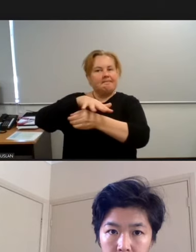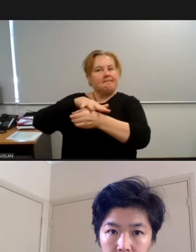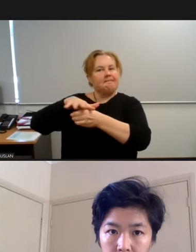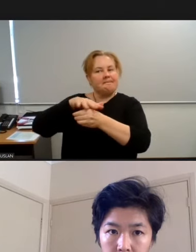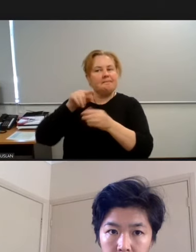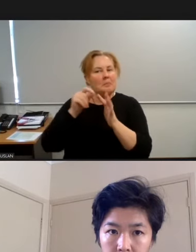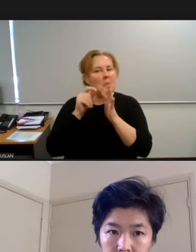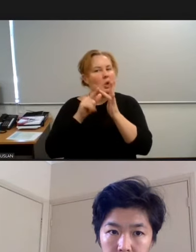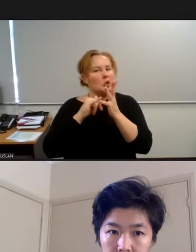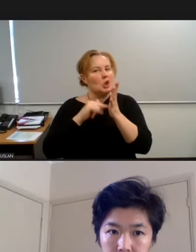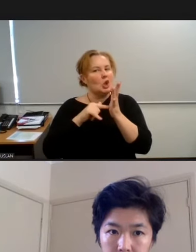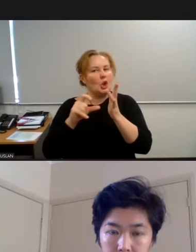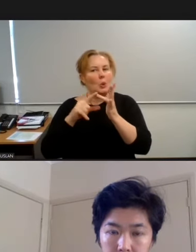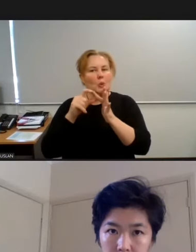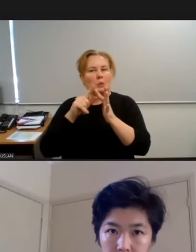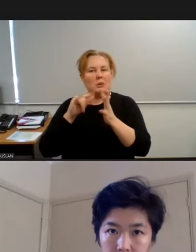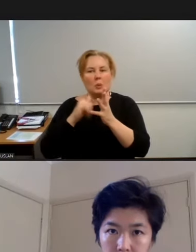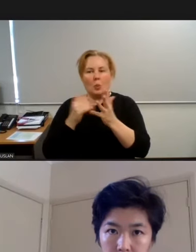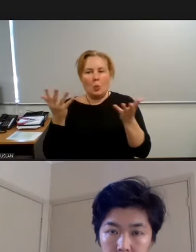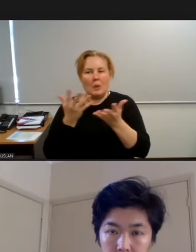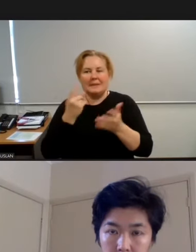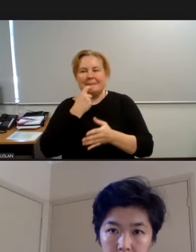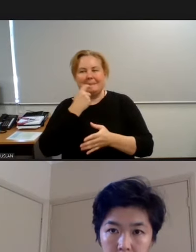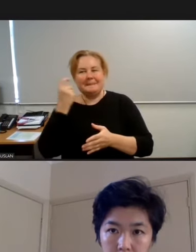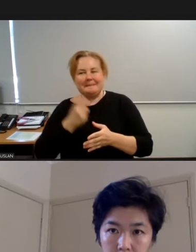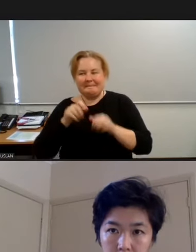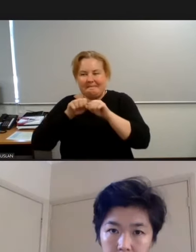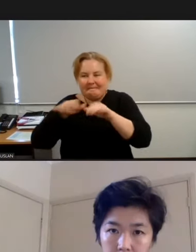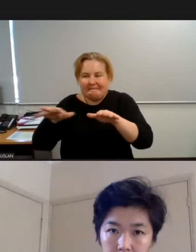DHHS recommend that they should be wearing masks?